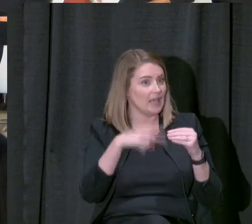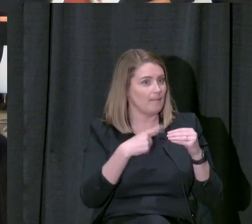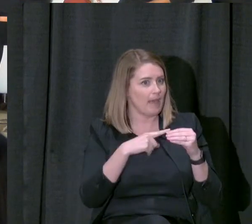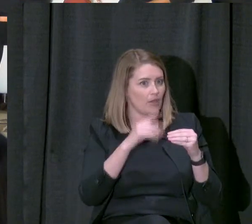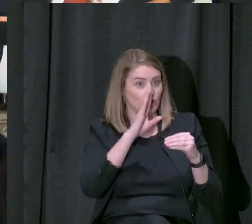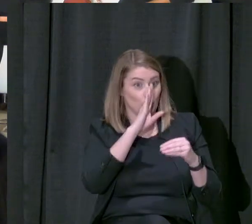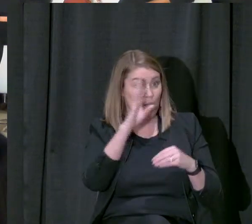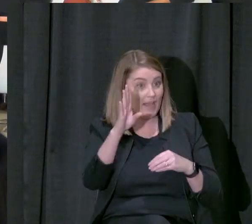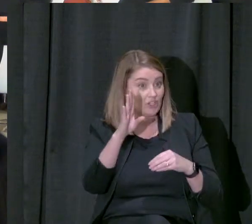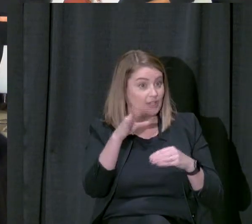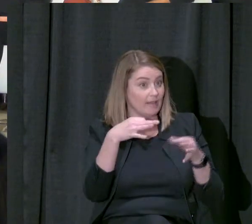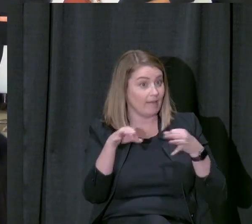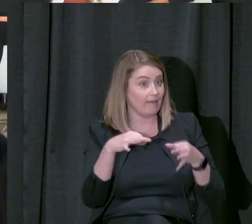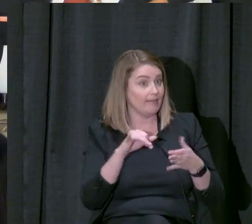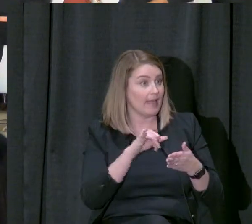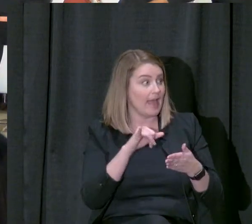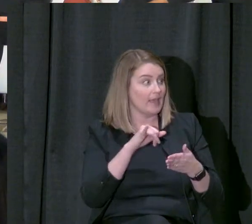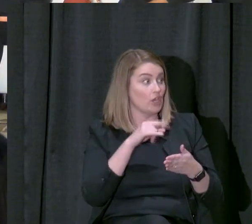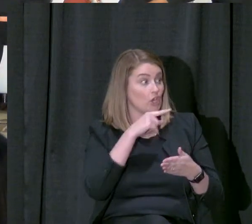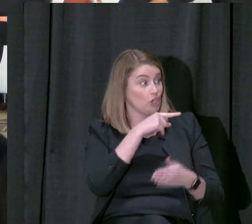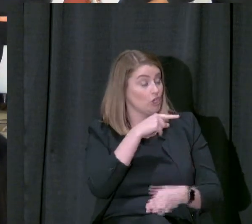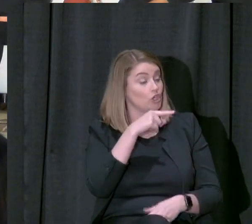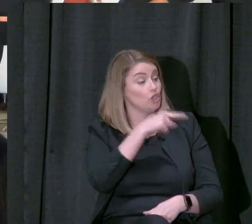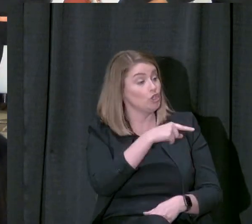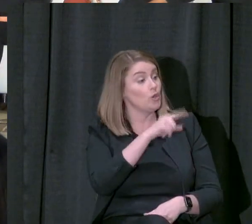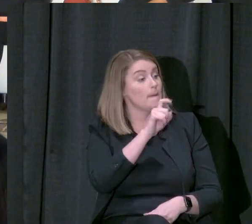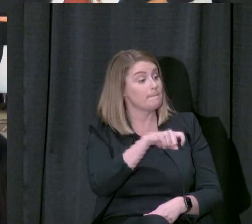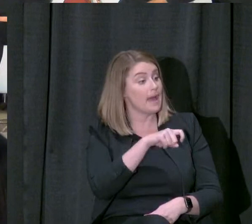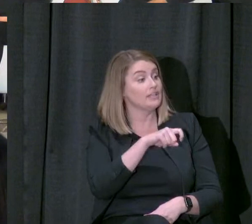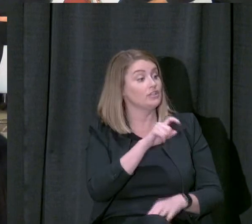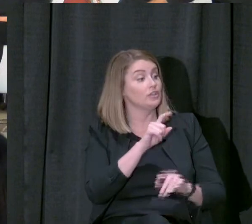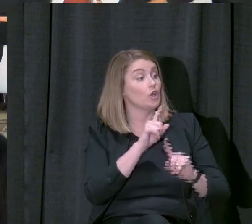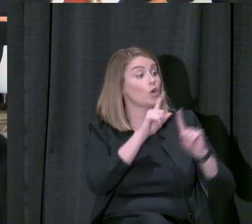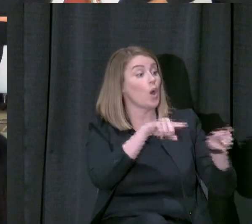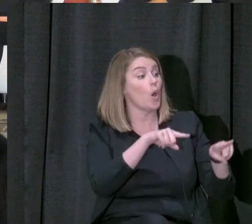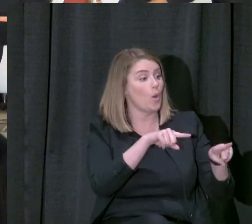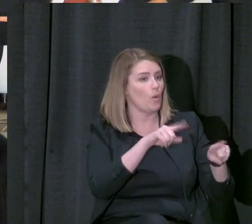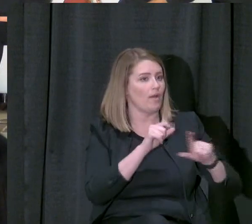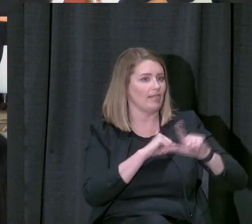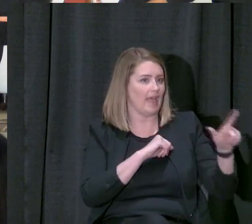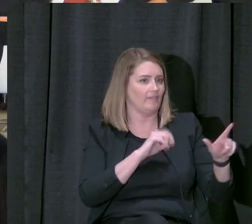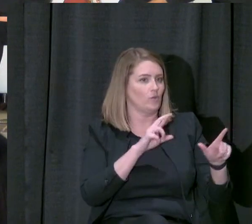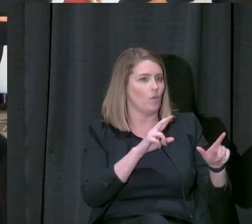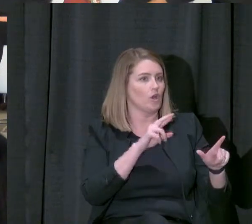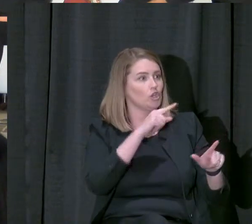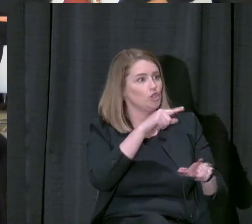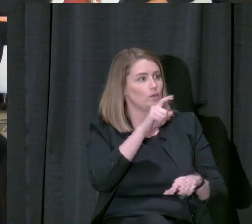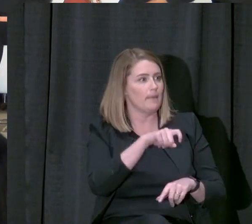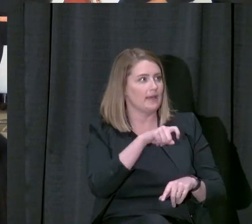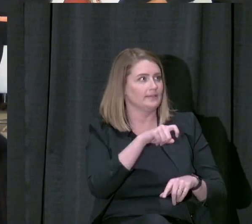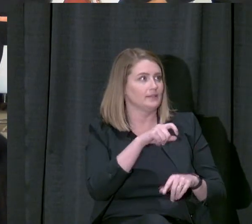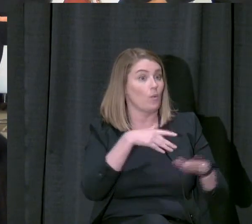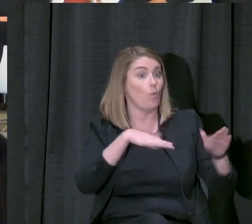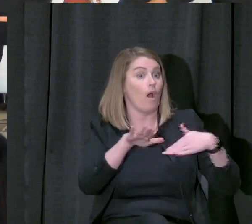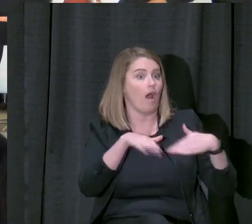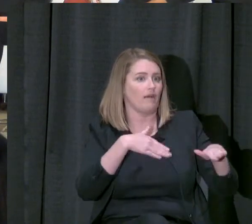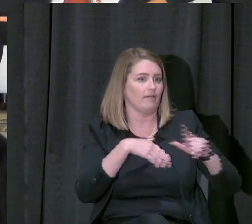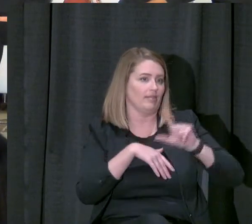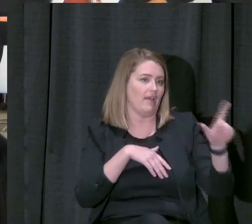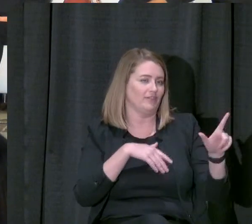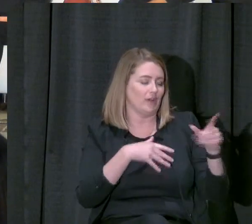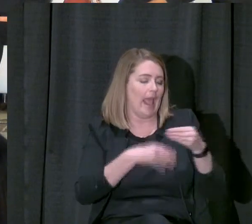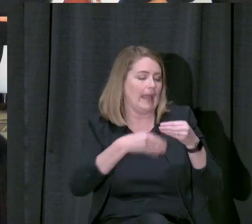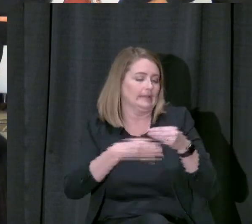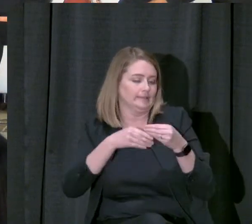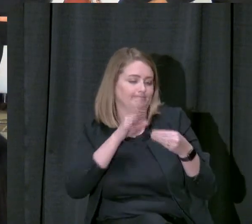meaning you must take a left, or you must walk left, or turn left at this point? There's a lot of other